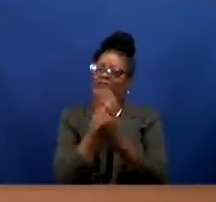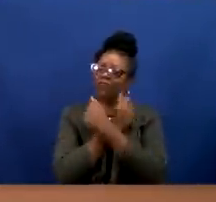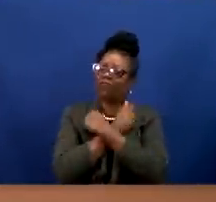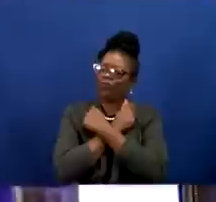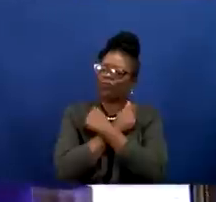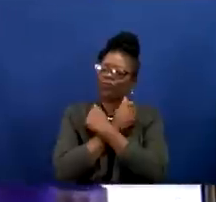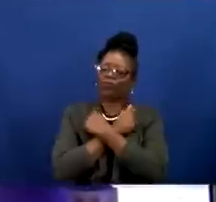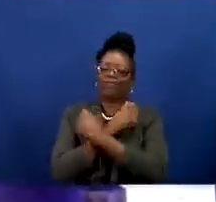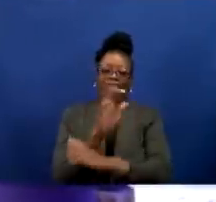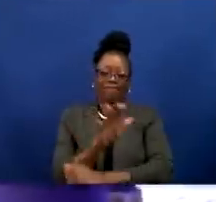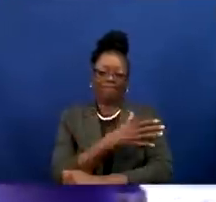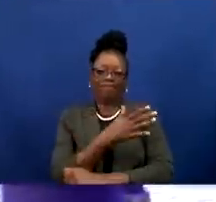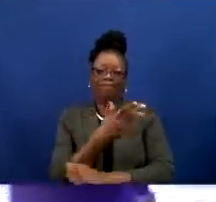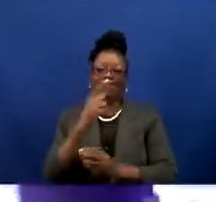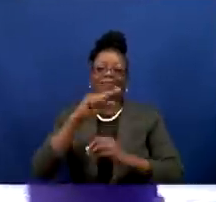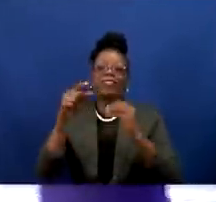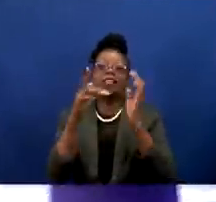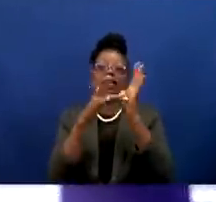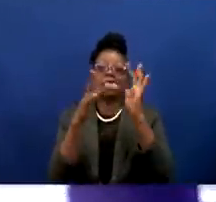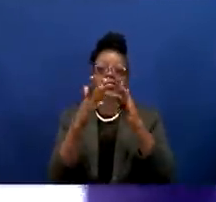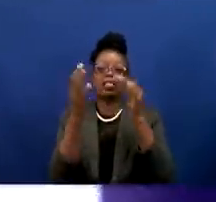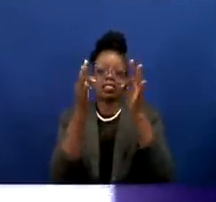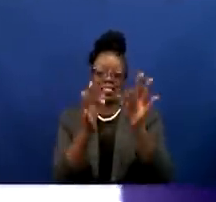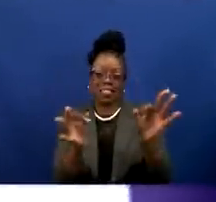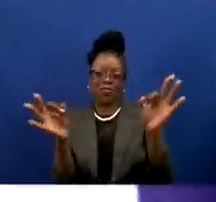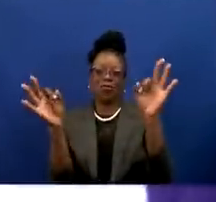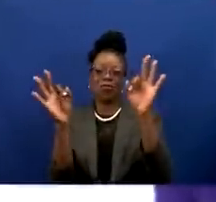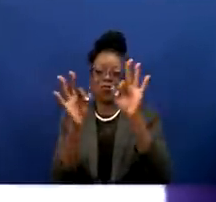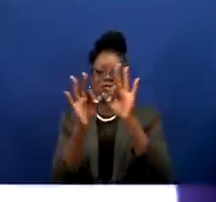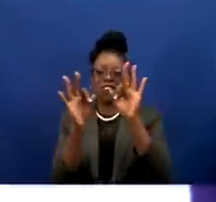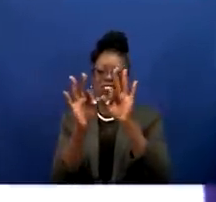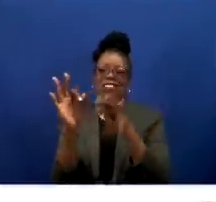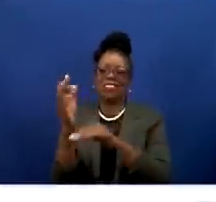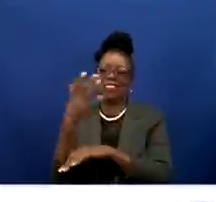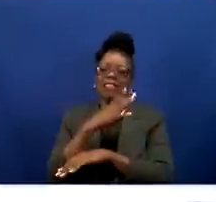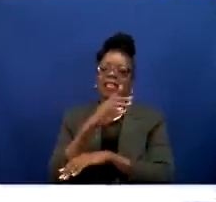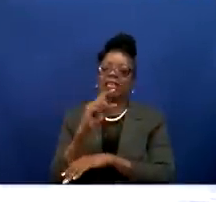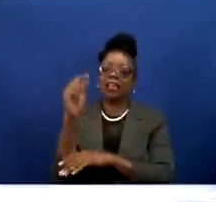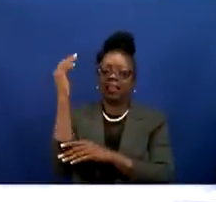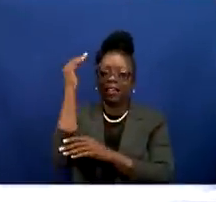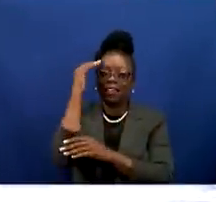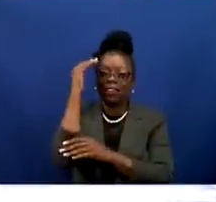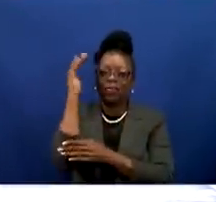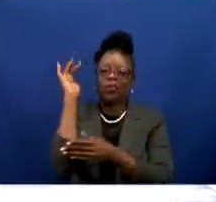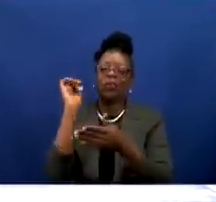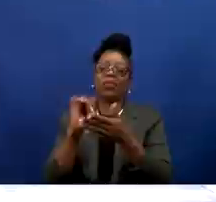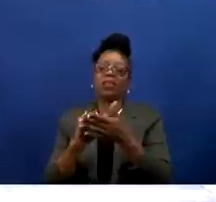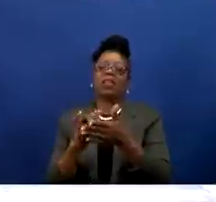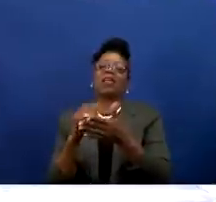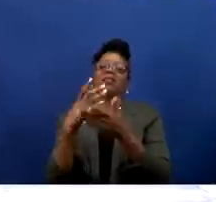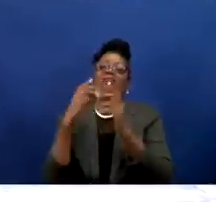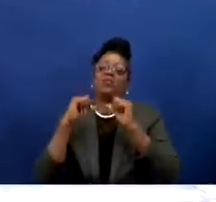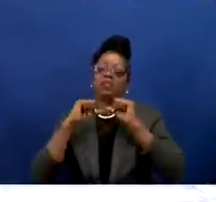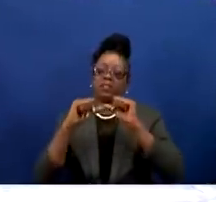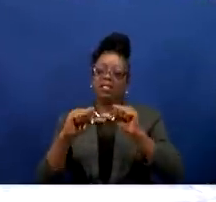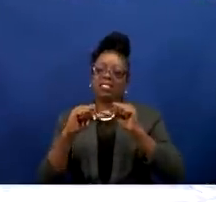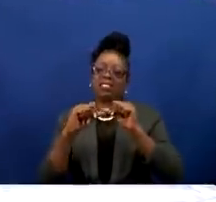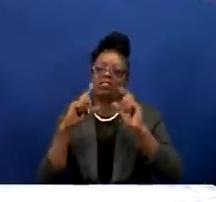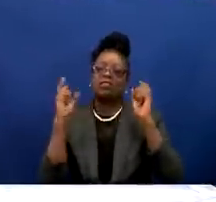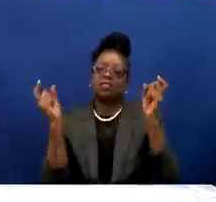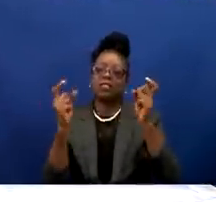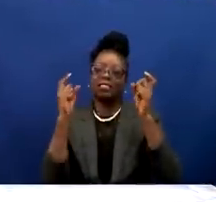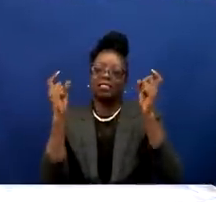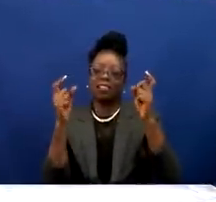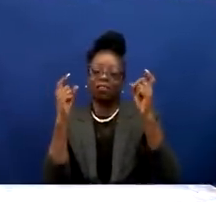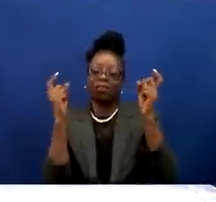and celebrate Jesus? He's worthy, I tell you. And we're looking forward to that celebration as the days continue to pass.